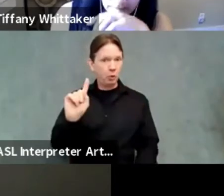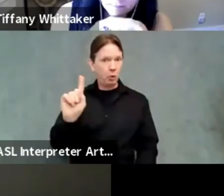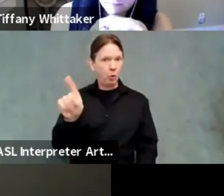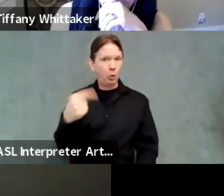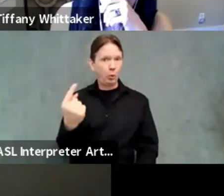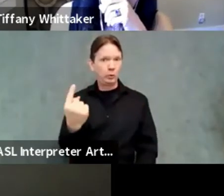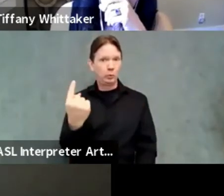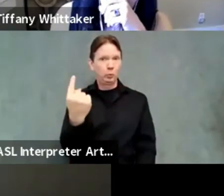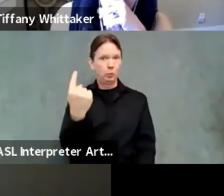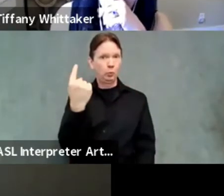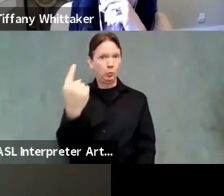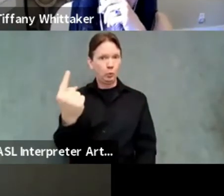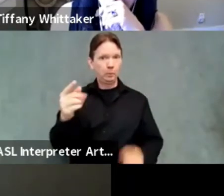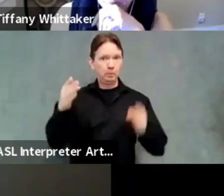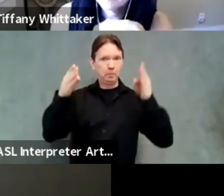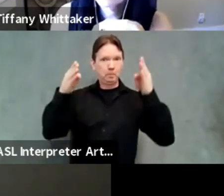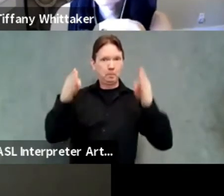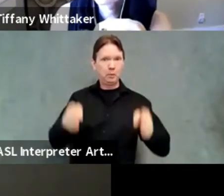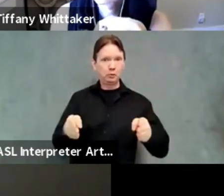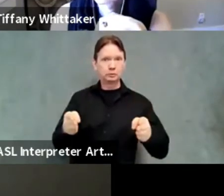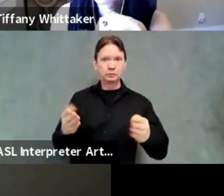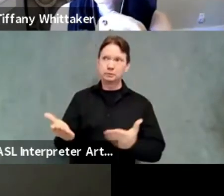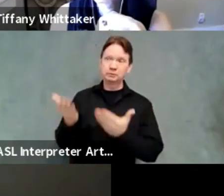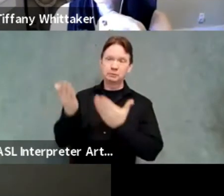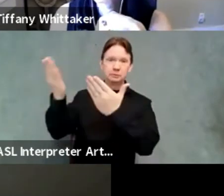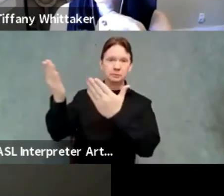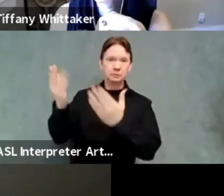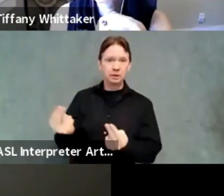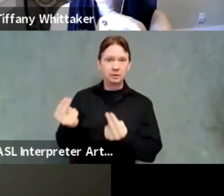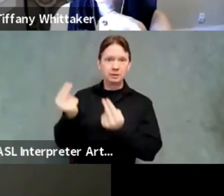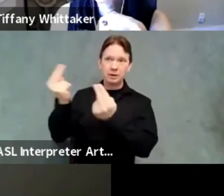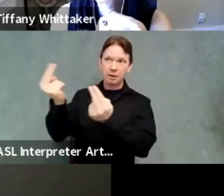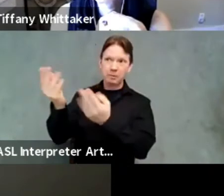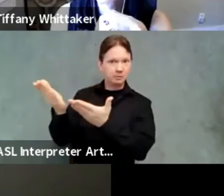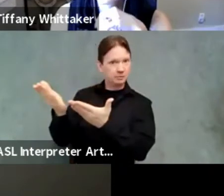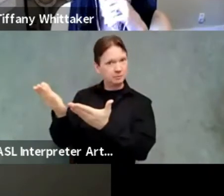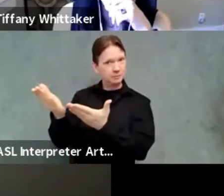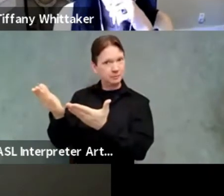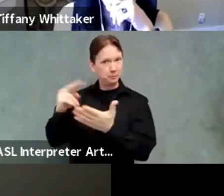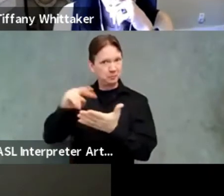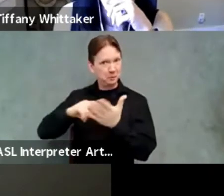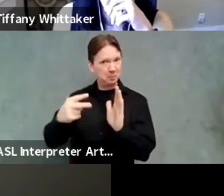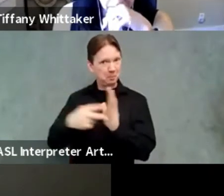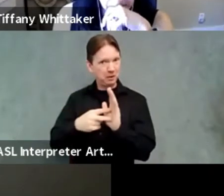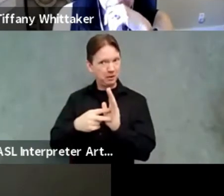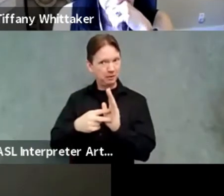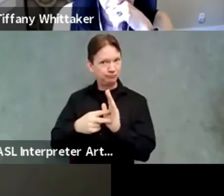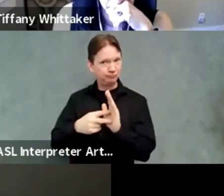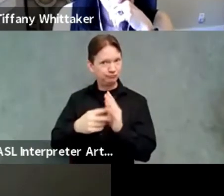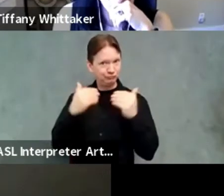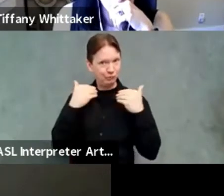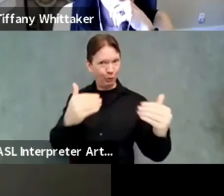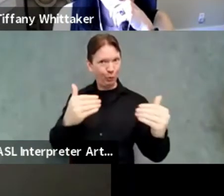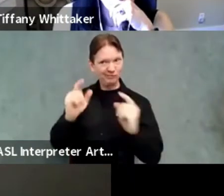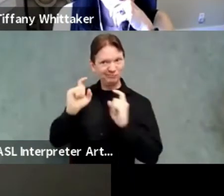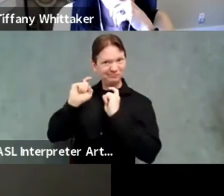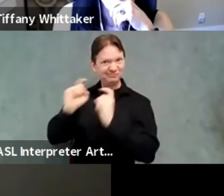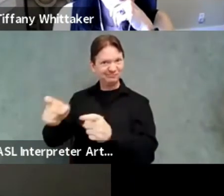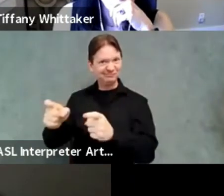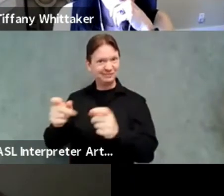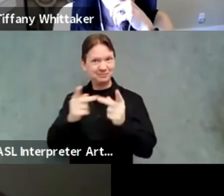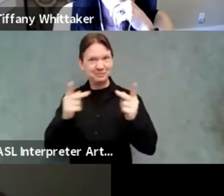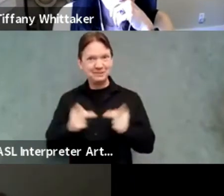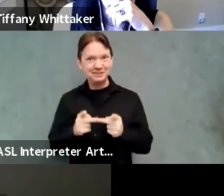automatically awarded a position? No. So if there's only one candidate, the slate doesn't run